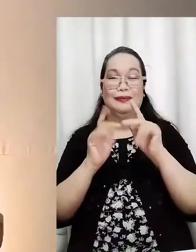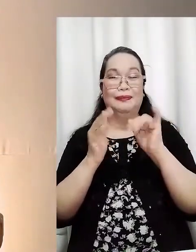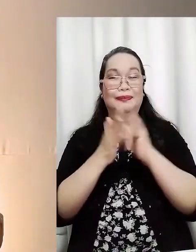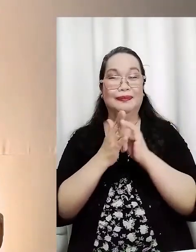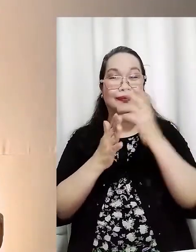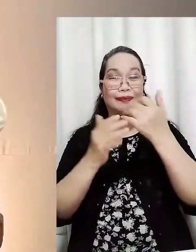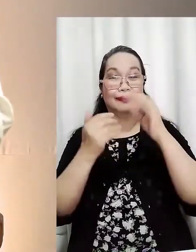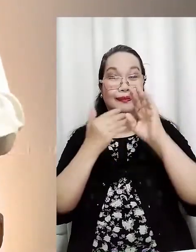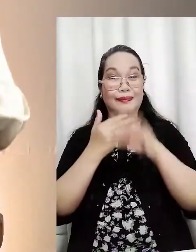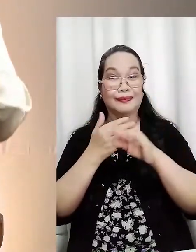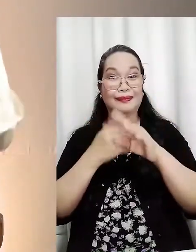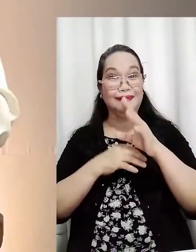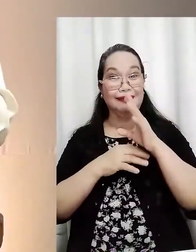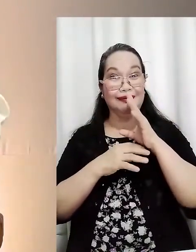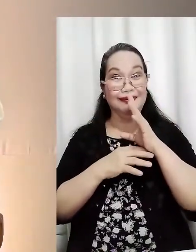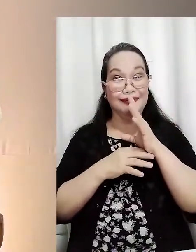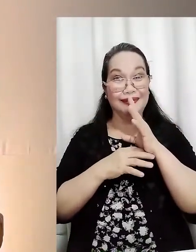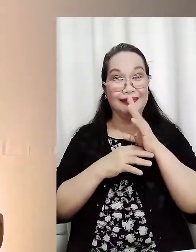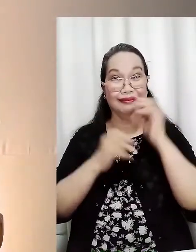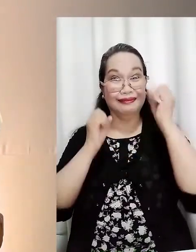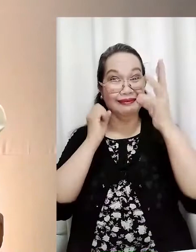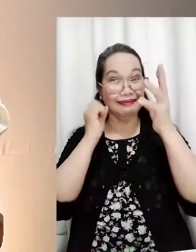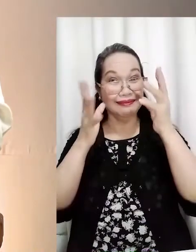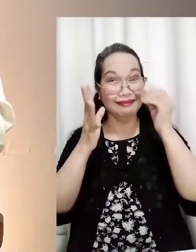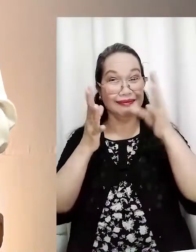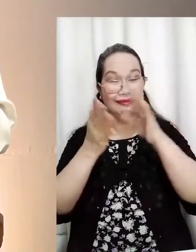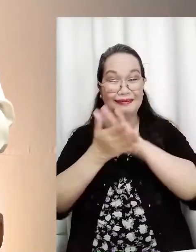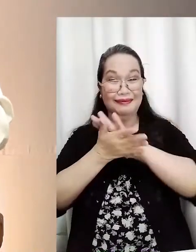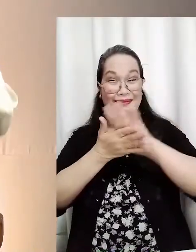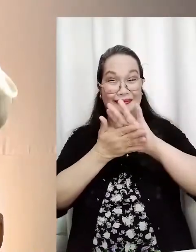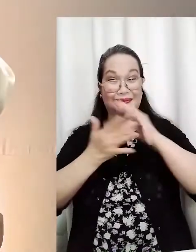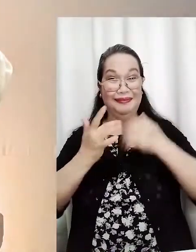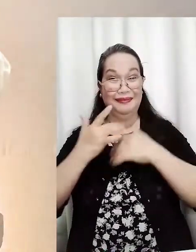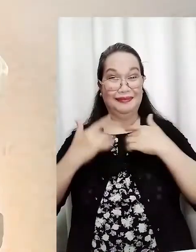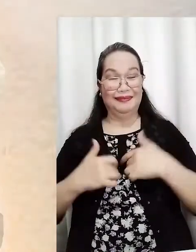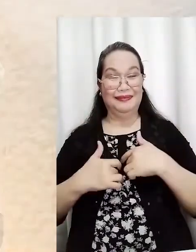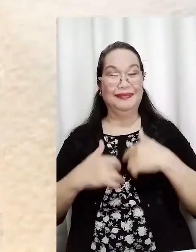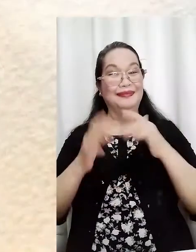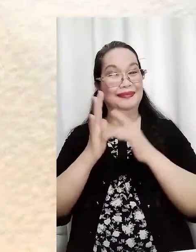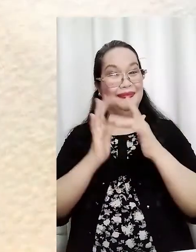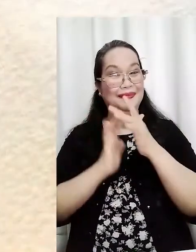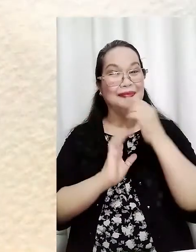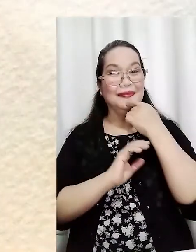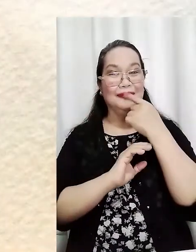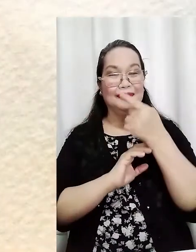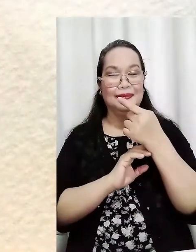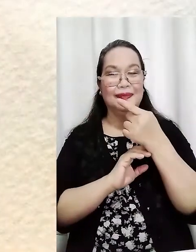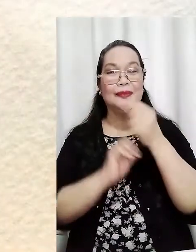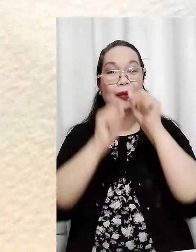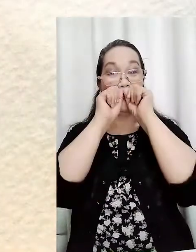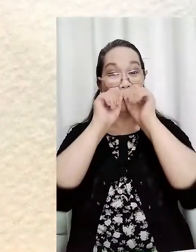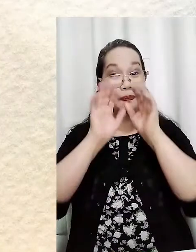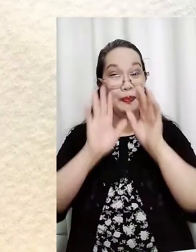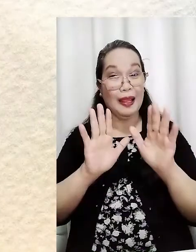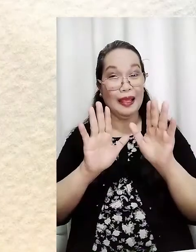and teaching about being pure in heart, Jesus said, "Blessed are the